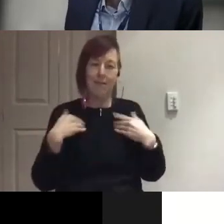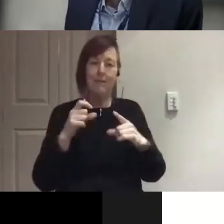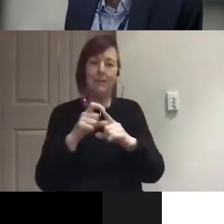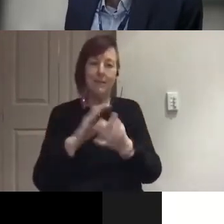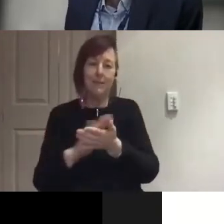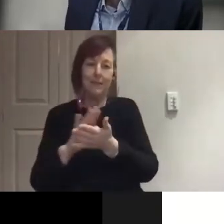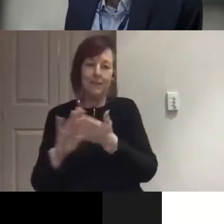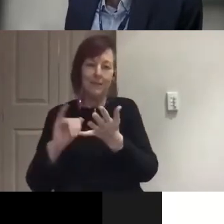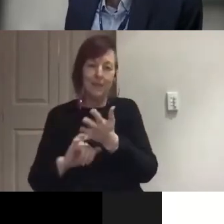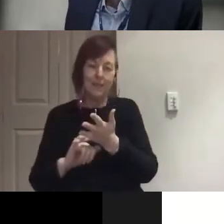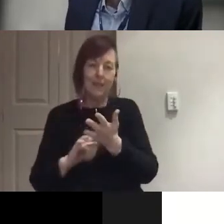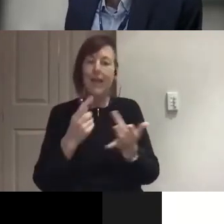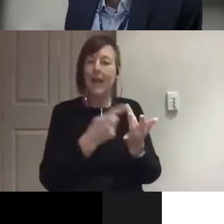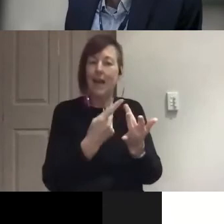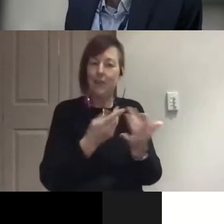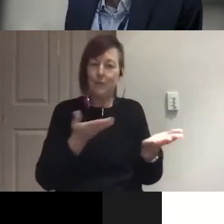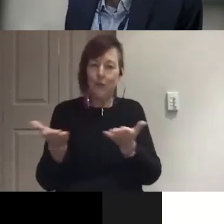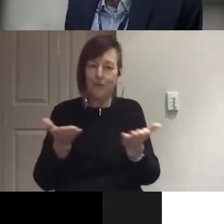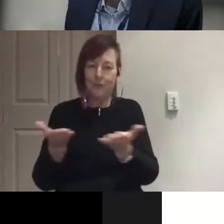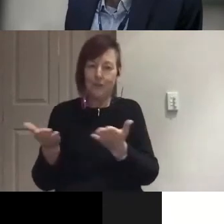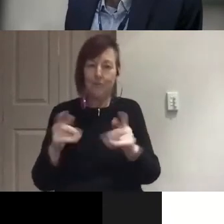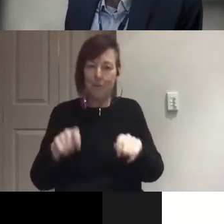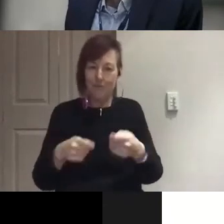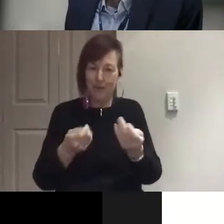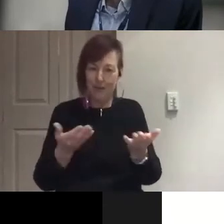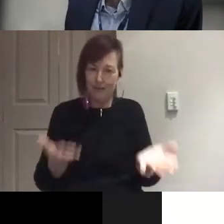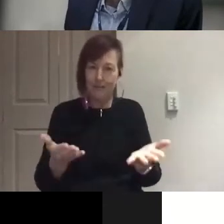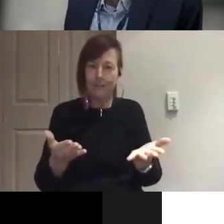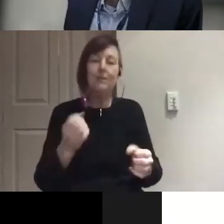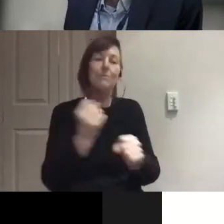in relation to getting translated material out to